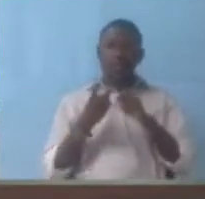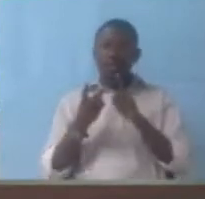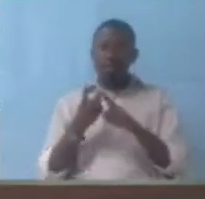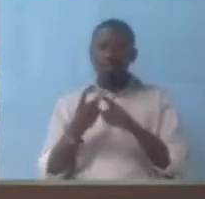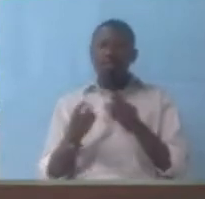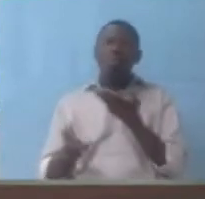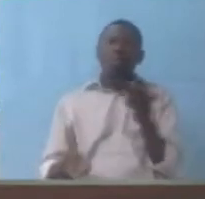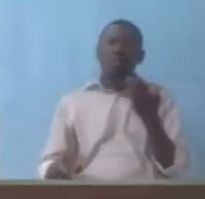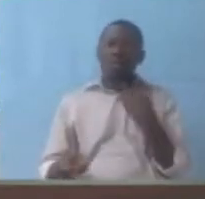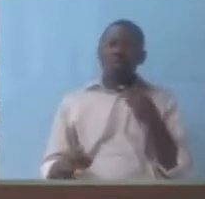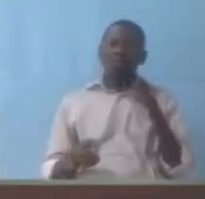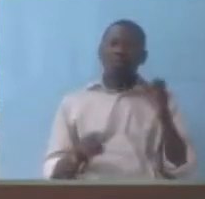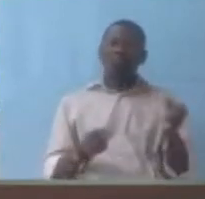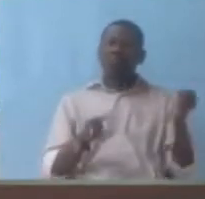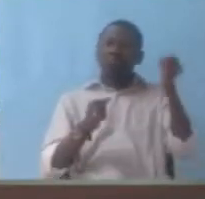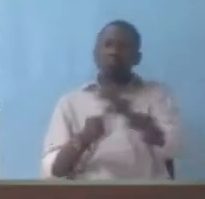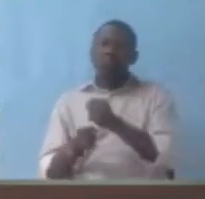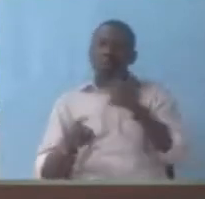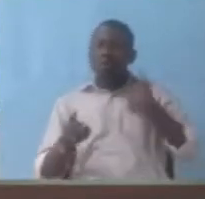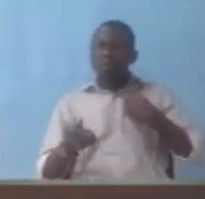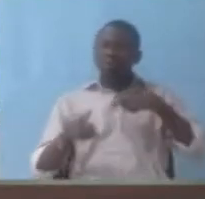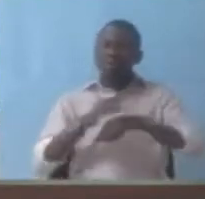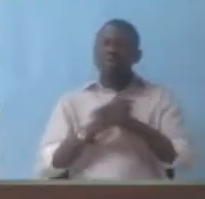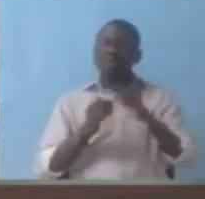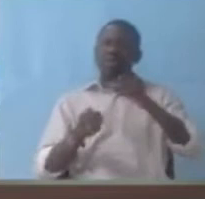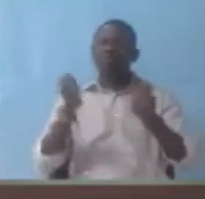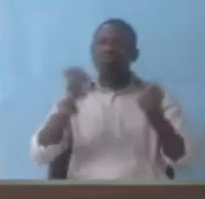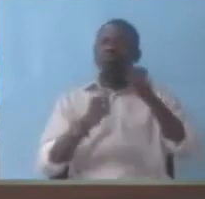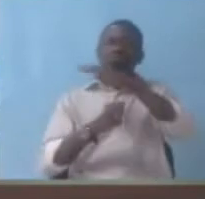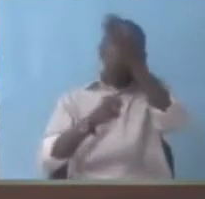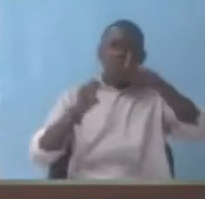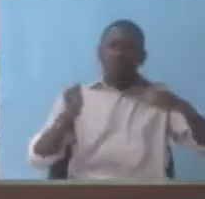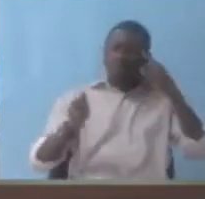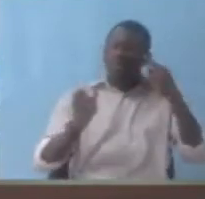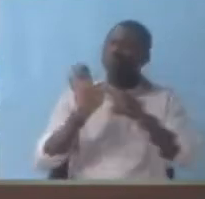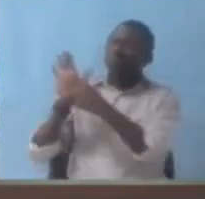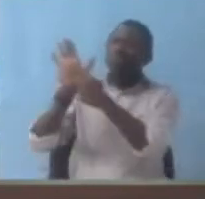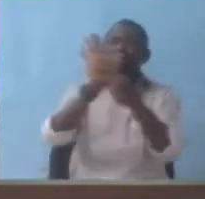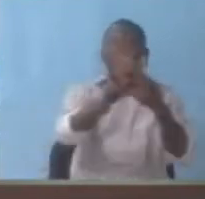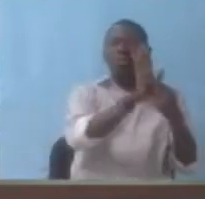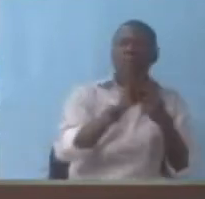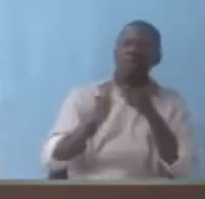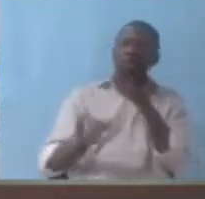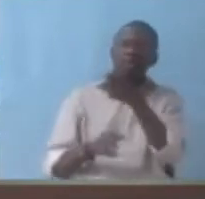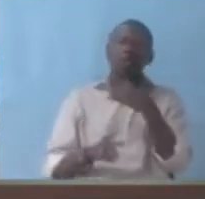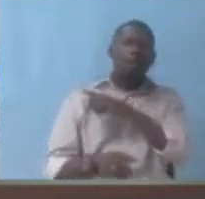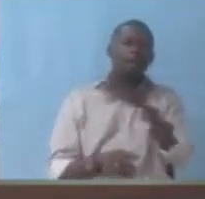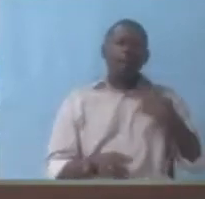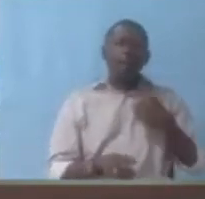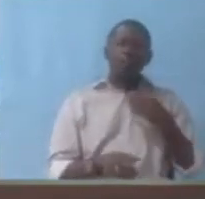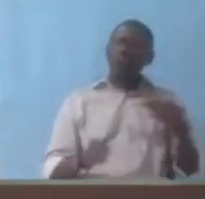based on mere allegations of corruption. Soko ka fa ka keta ke bulandi motoko no ibe ya indila wanya